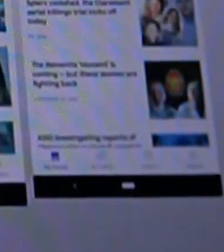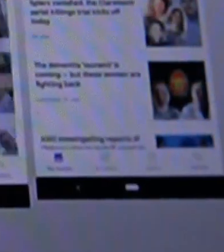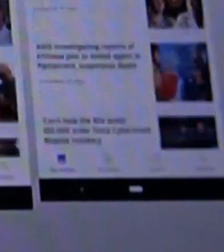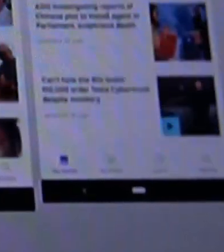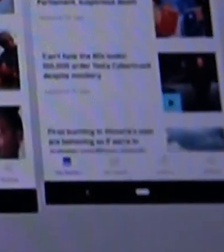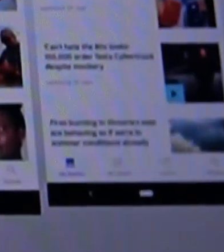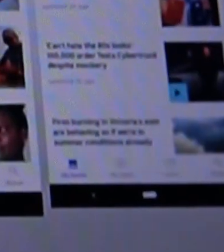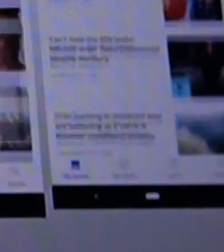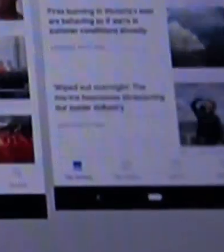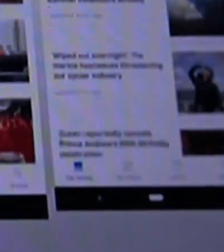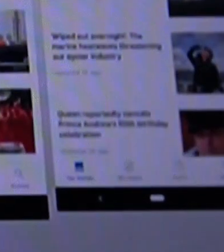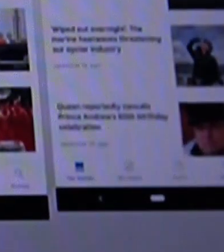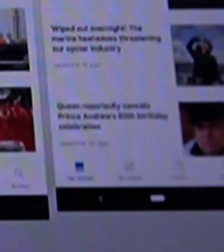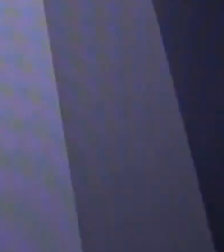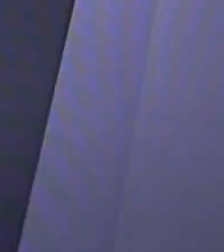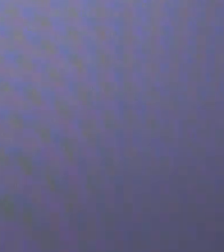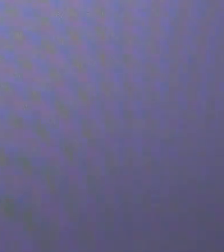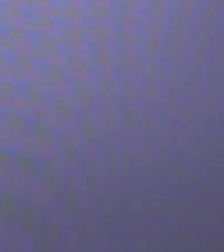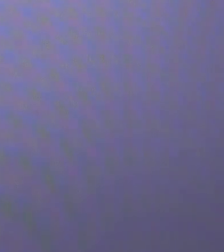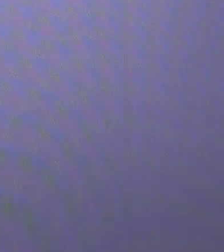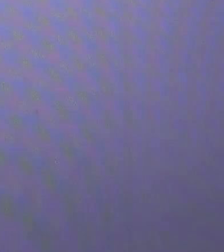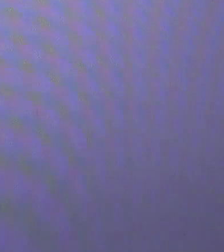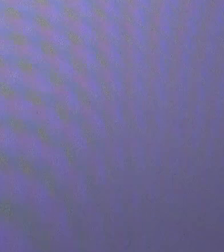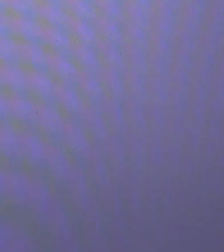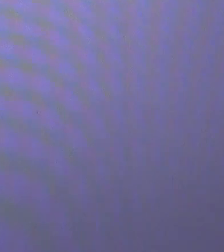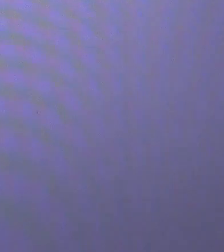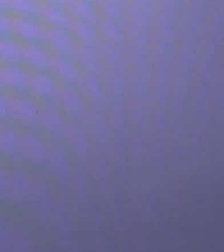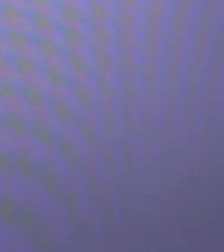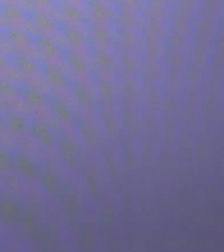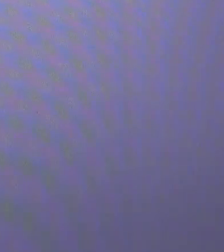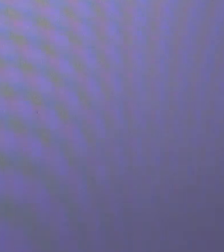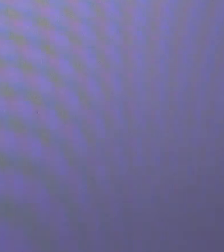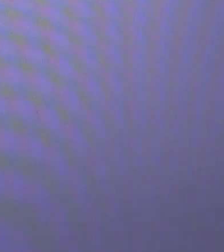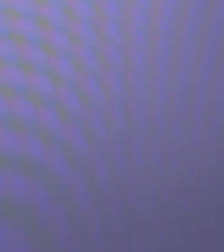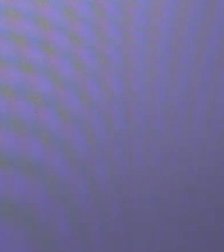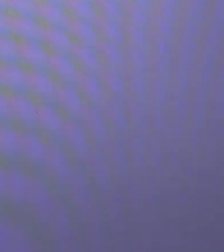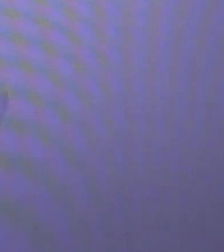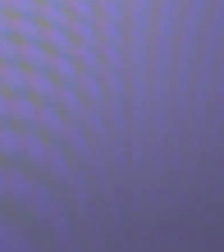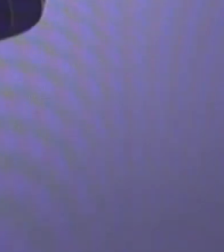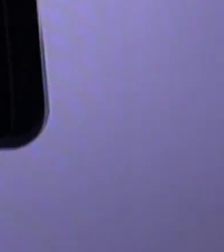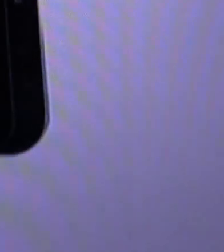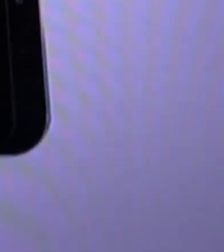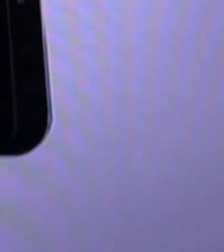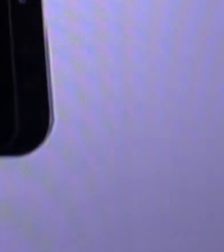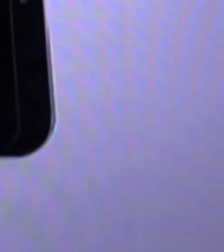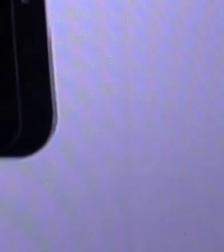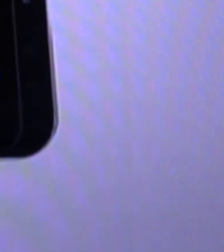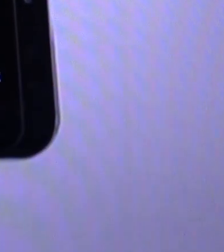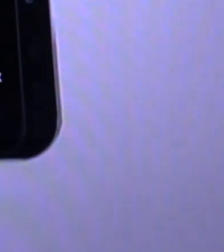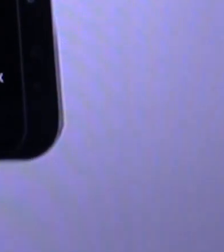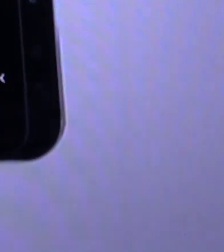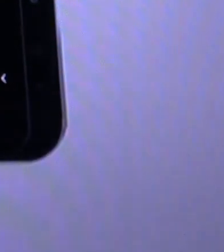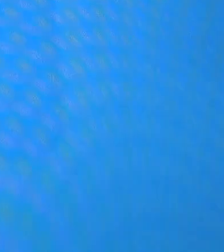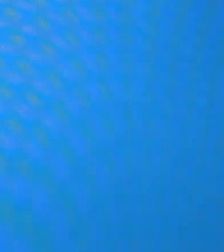news source. Get breaking updates with live notifications and access the latest news and information. Give yourself the best chance you